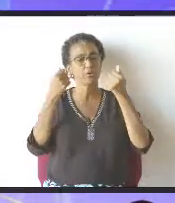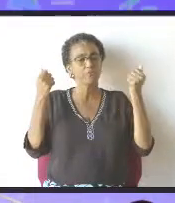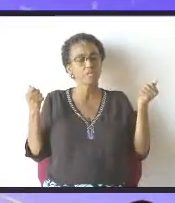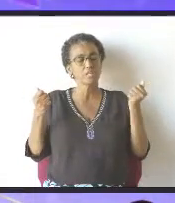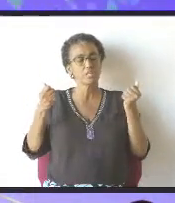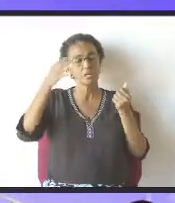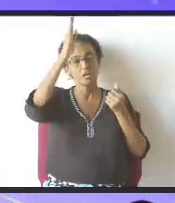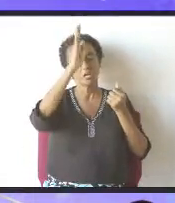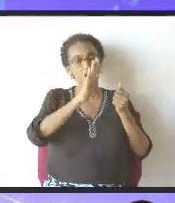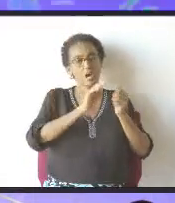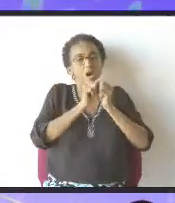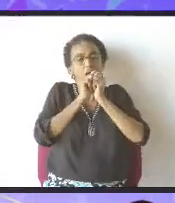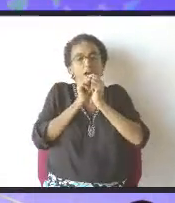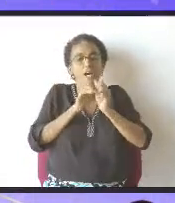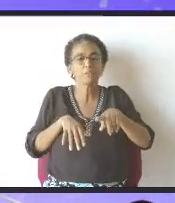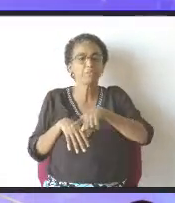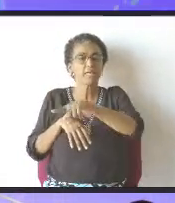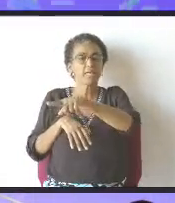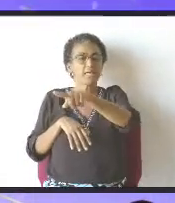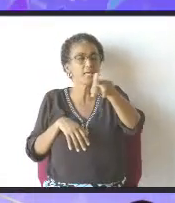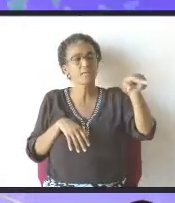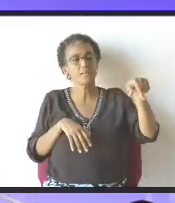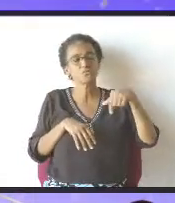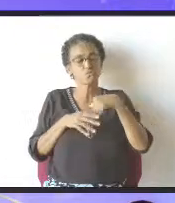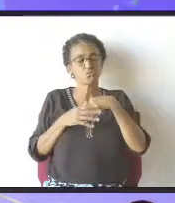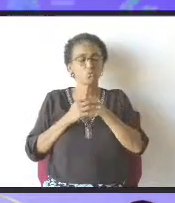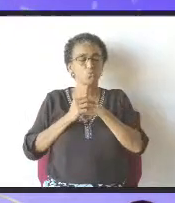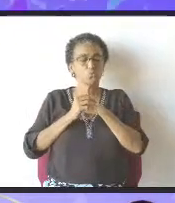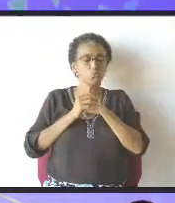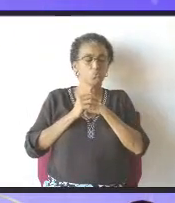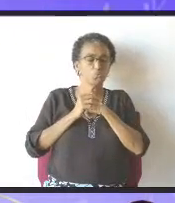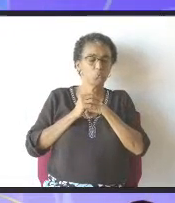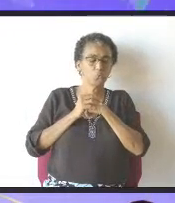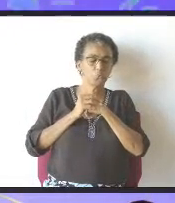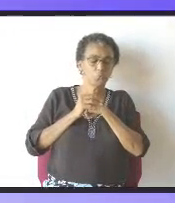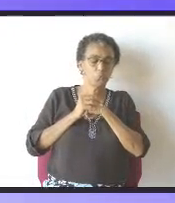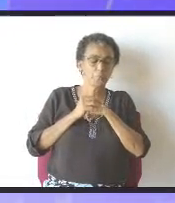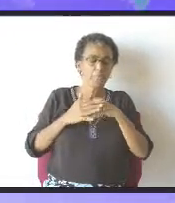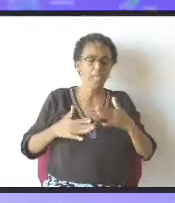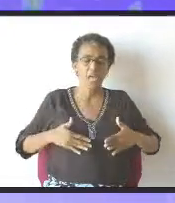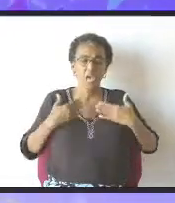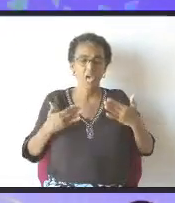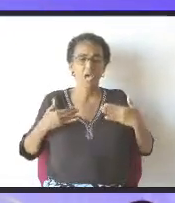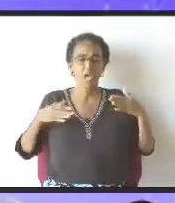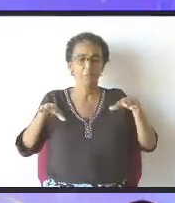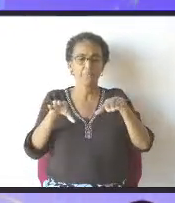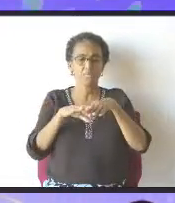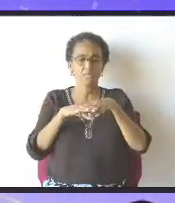God bless you.